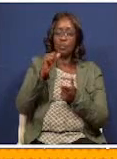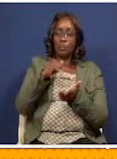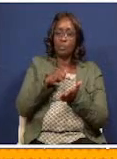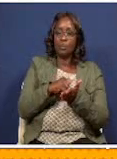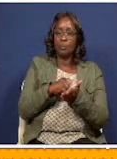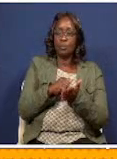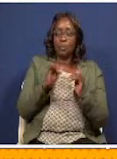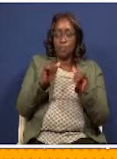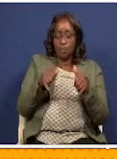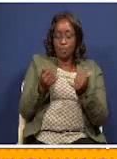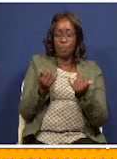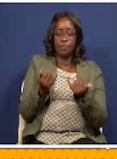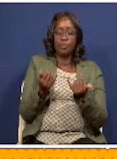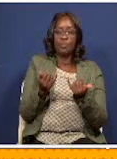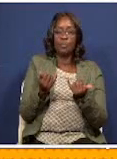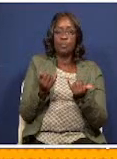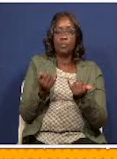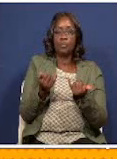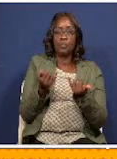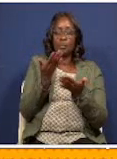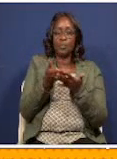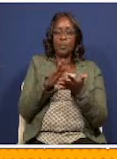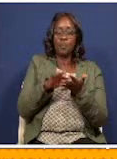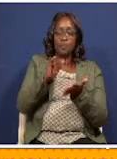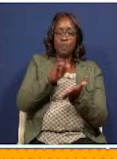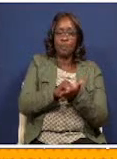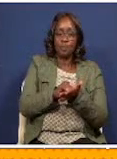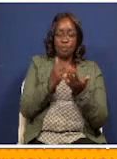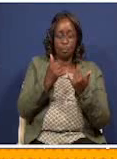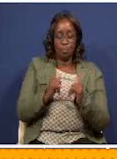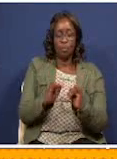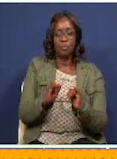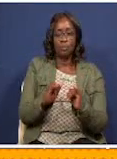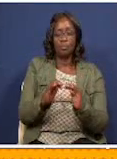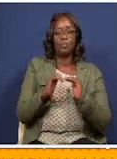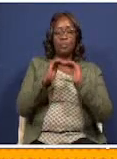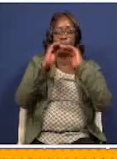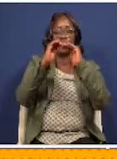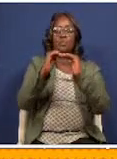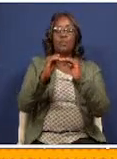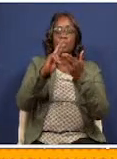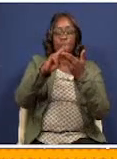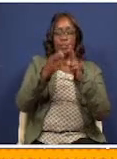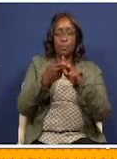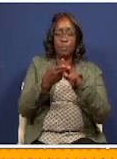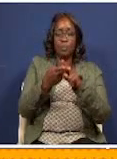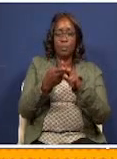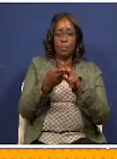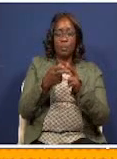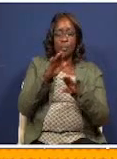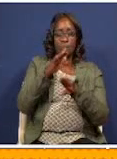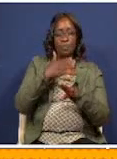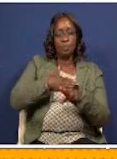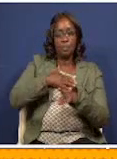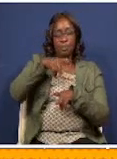a new framework that was introduced to raise the bar? And therefore my